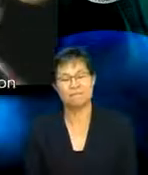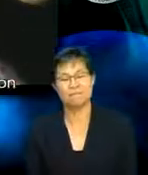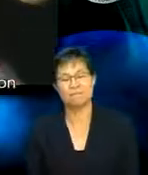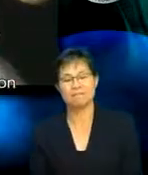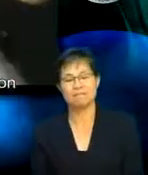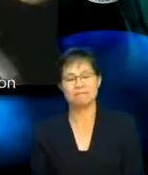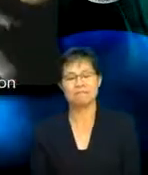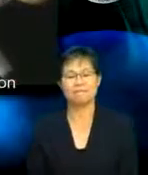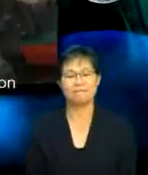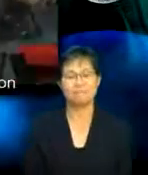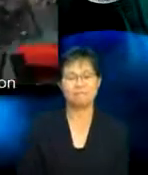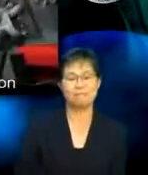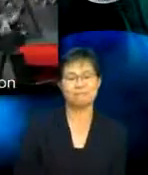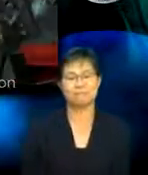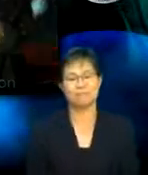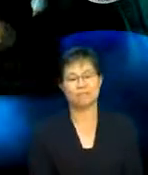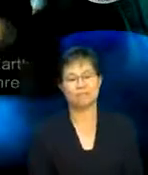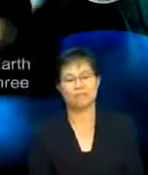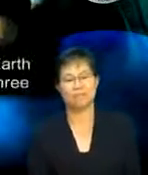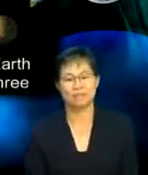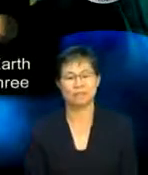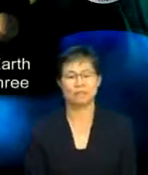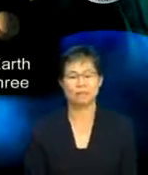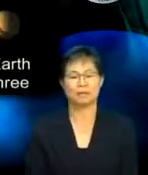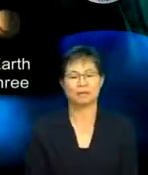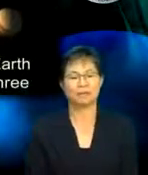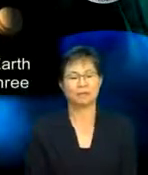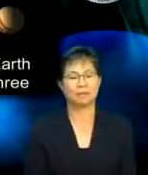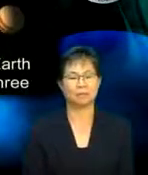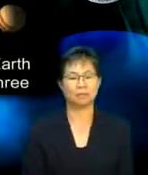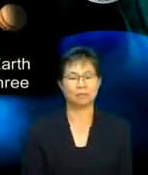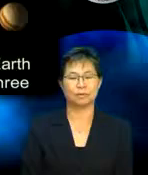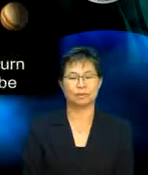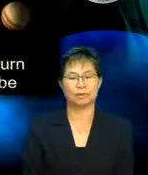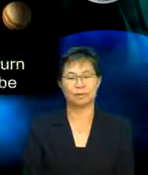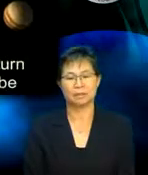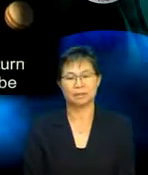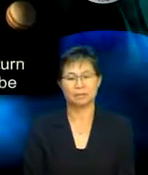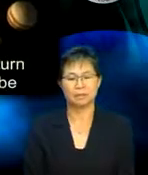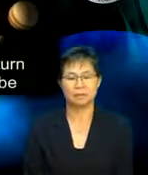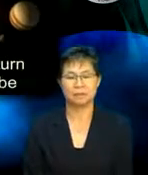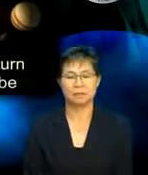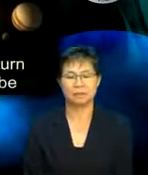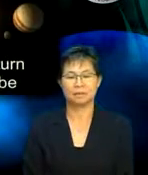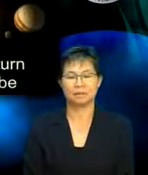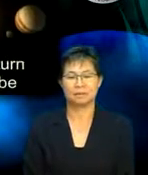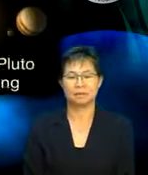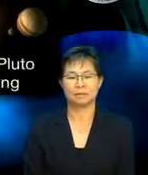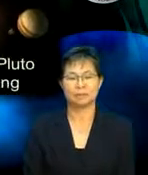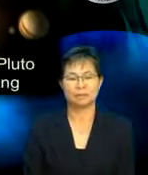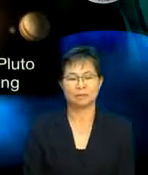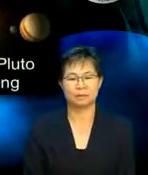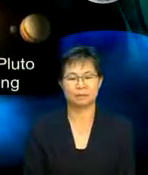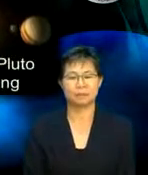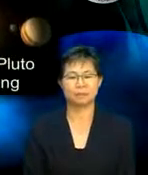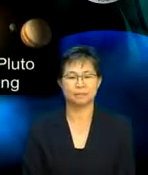come on, come on. Mercury, Venus, Earth, they are the first three. Mars, Jupiter, Saturn, forever they will be.